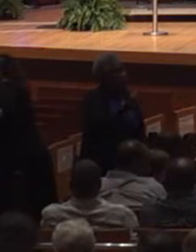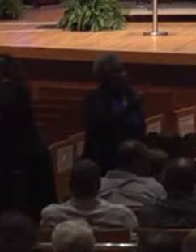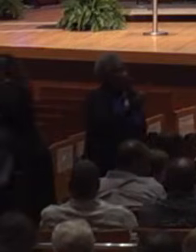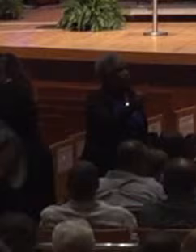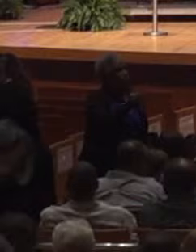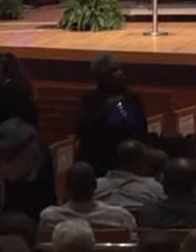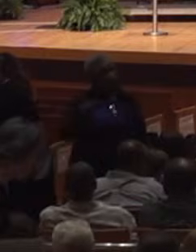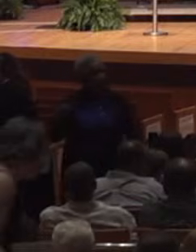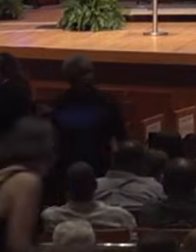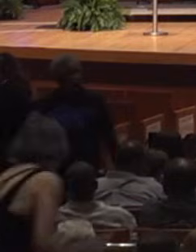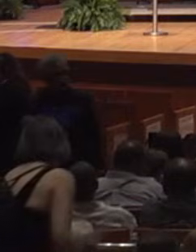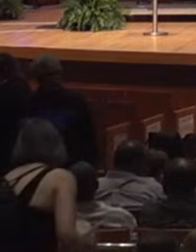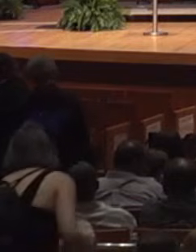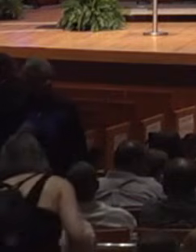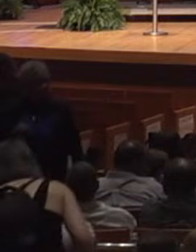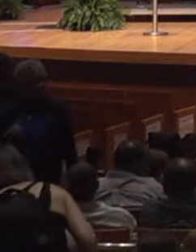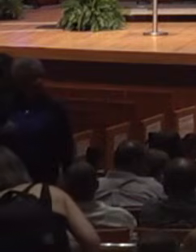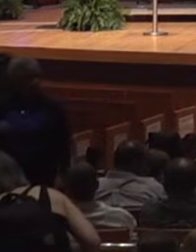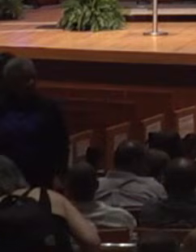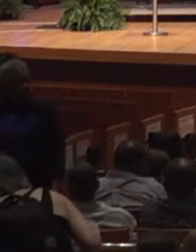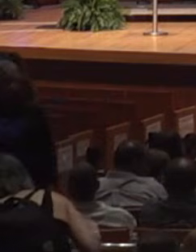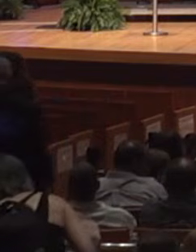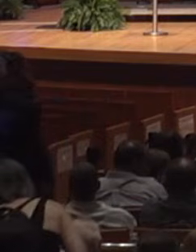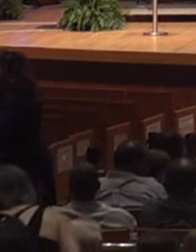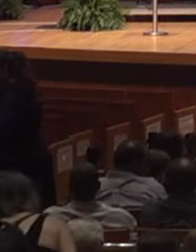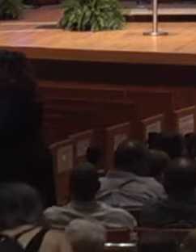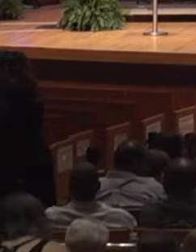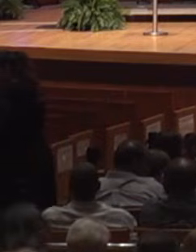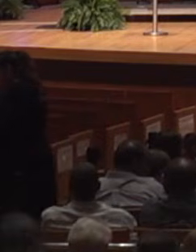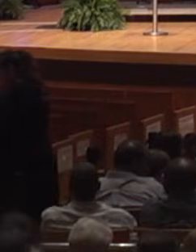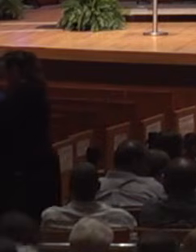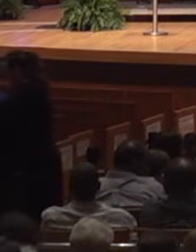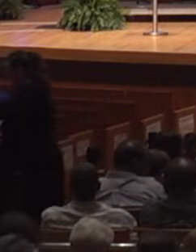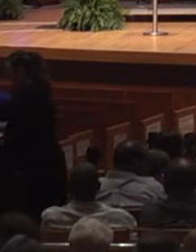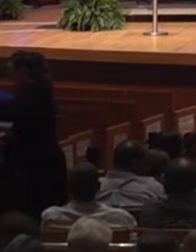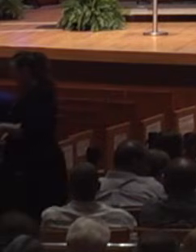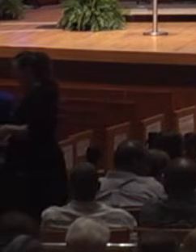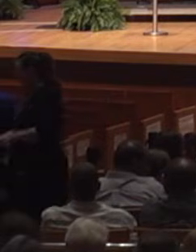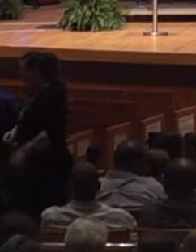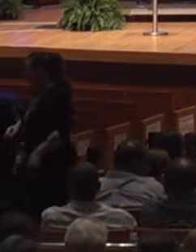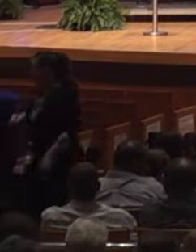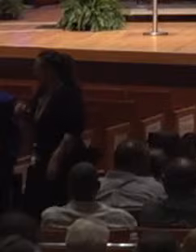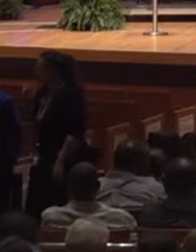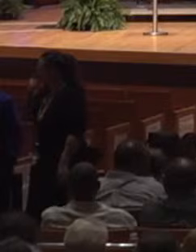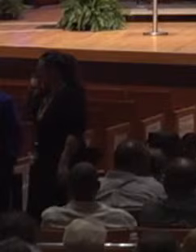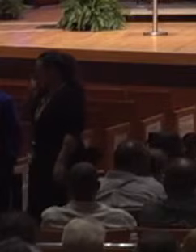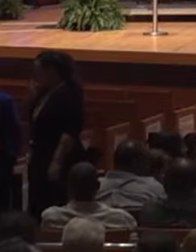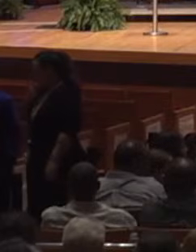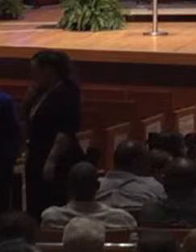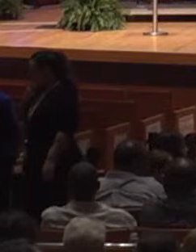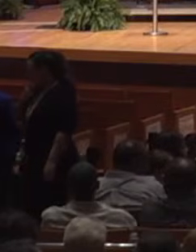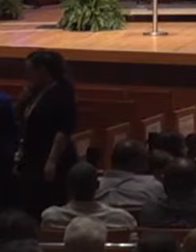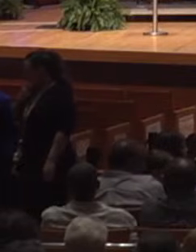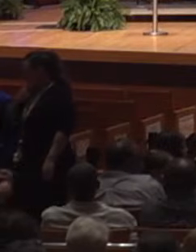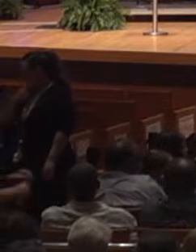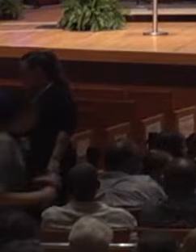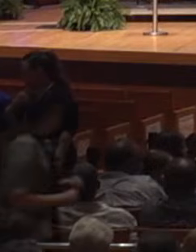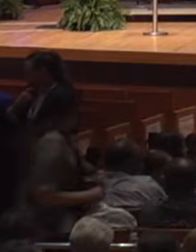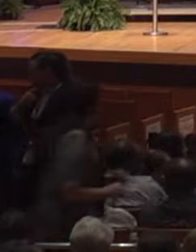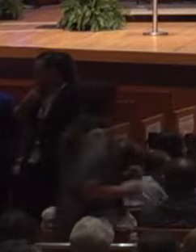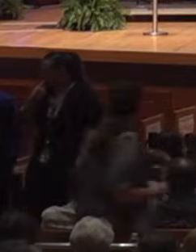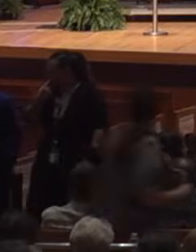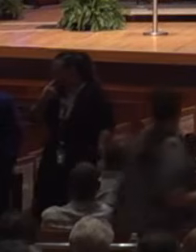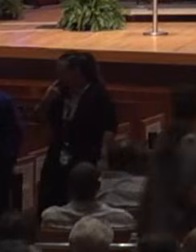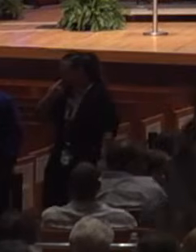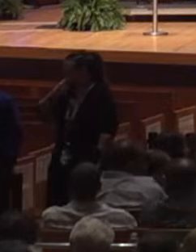I'm going to try and actually turn straight forward. The difference between those back races and the top